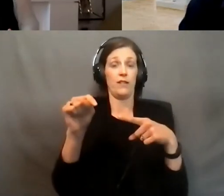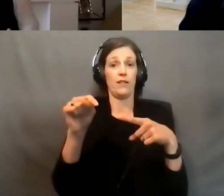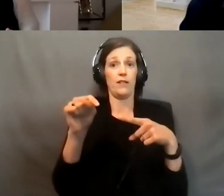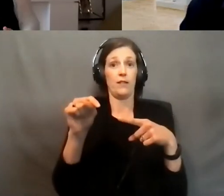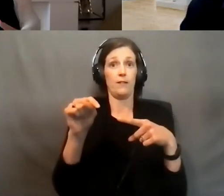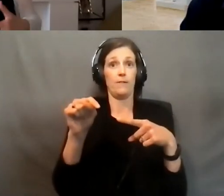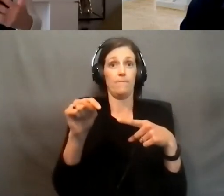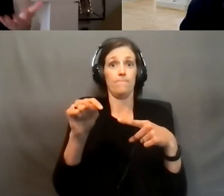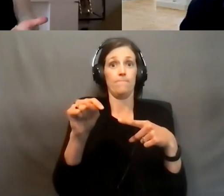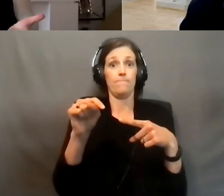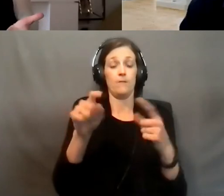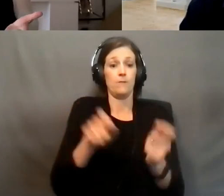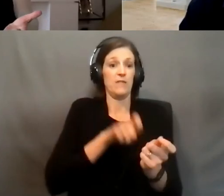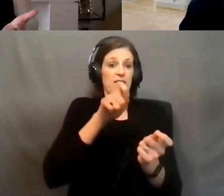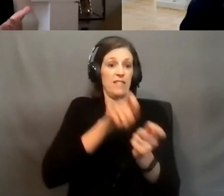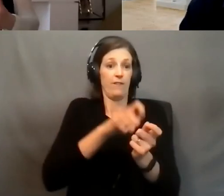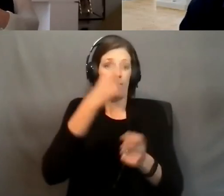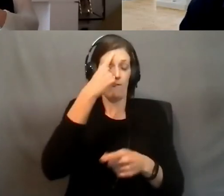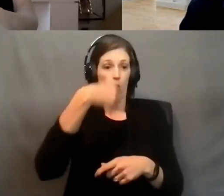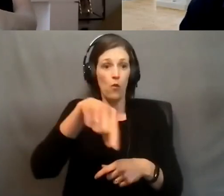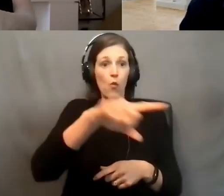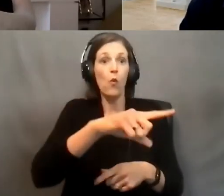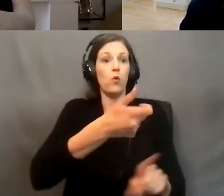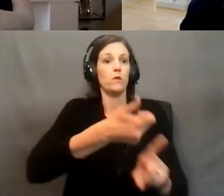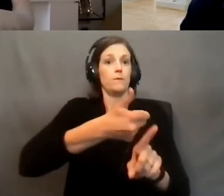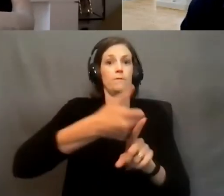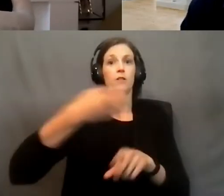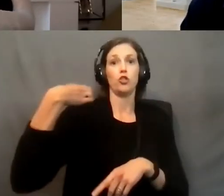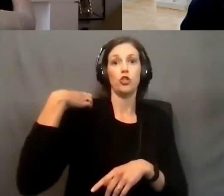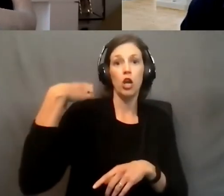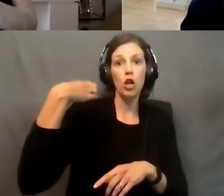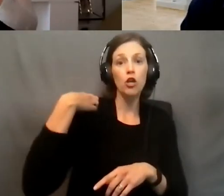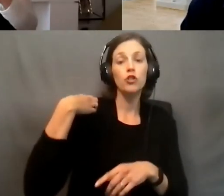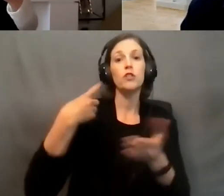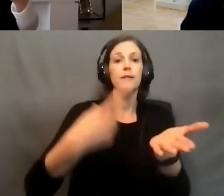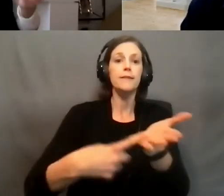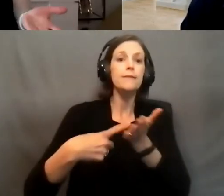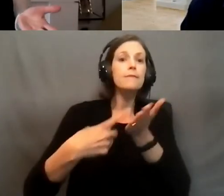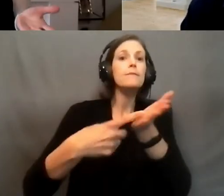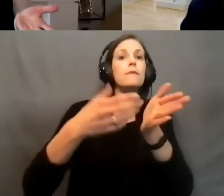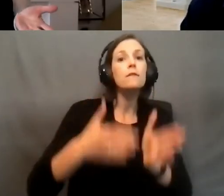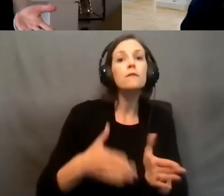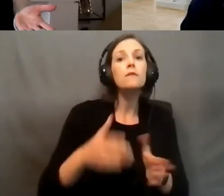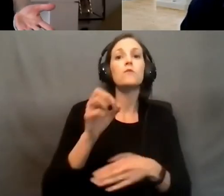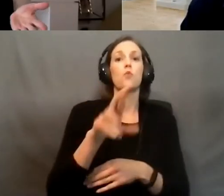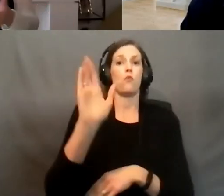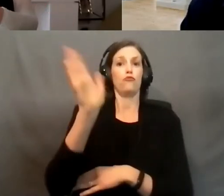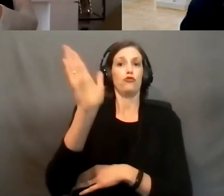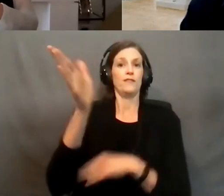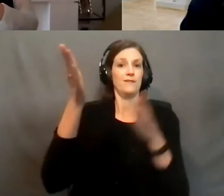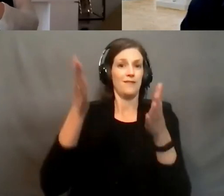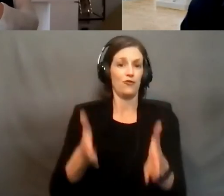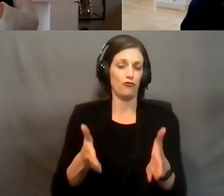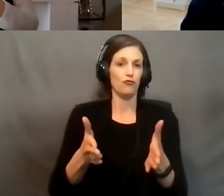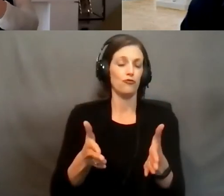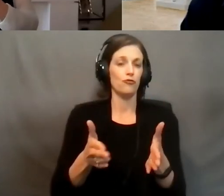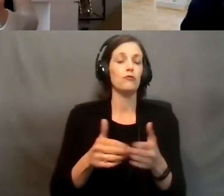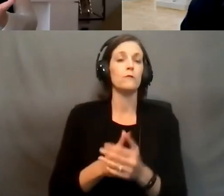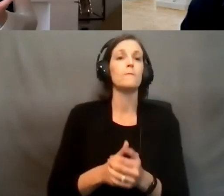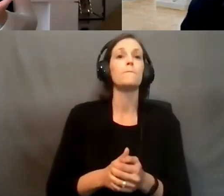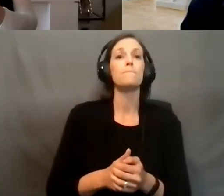are chairs, discussants, or presenters in a